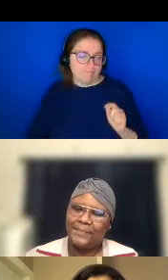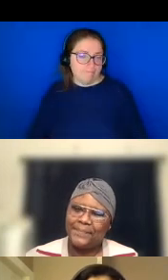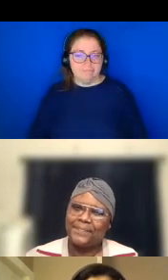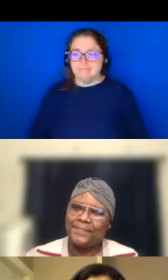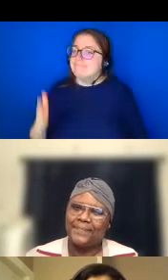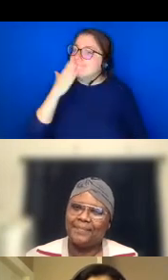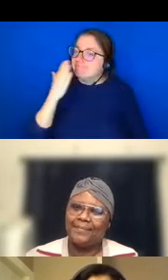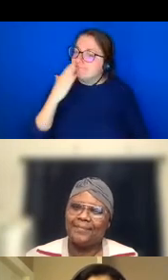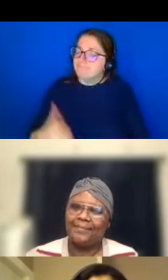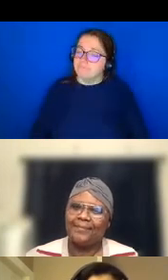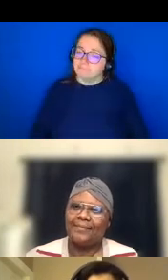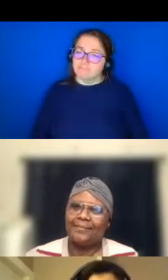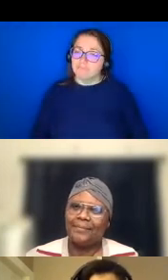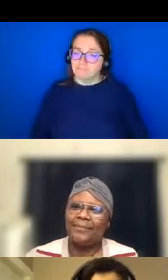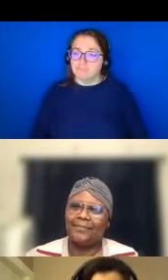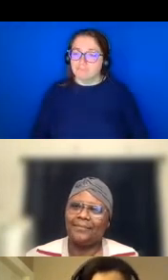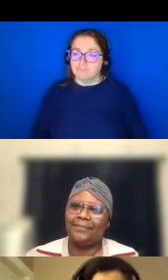welcome.